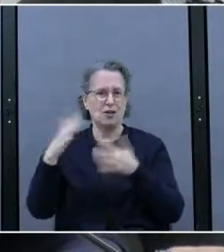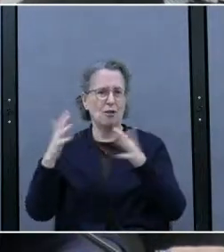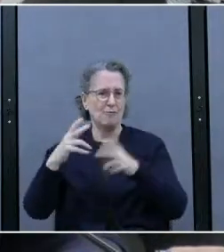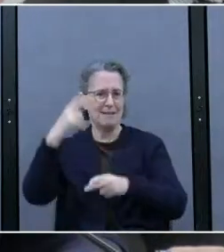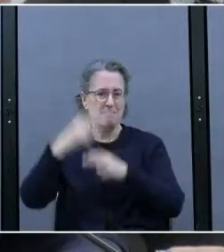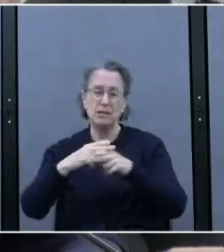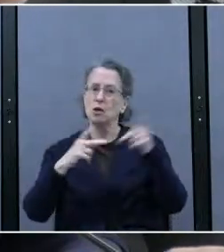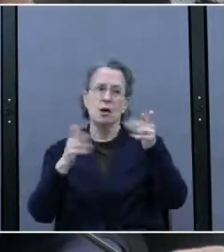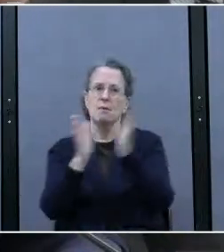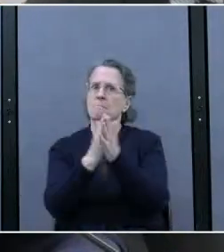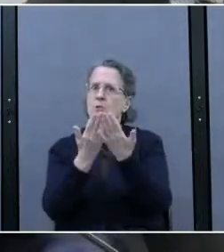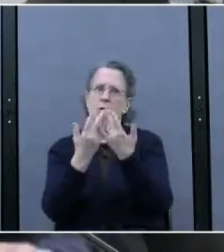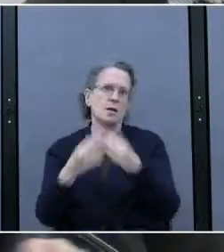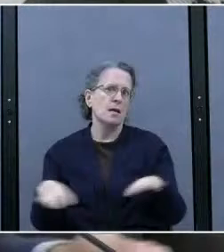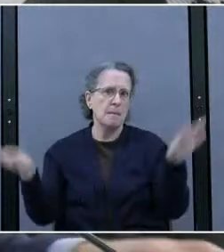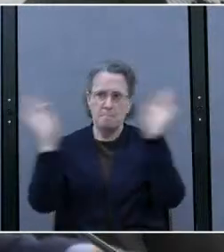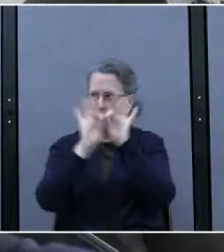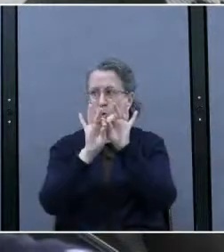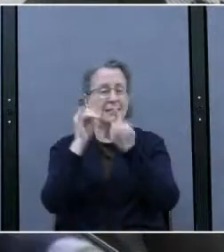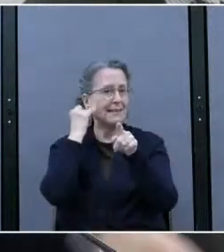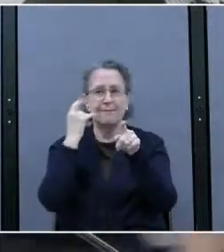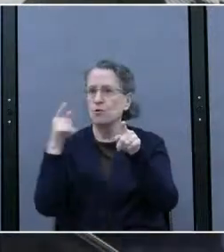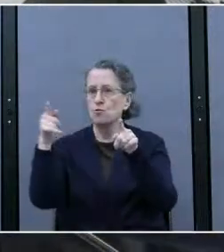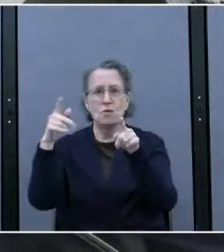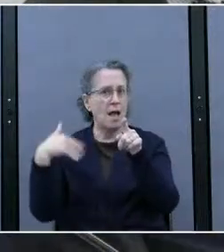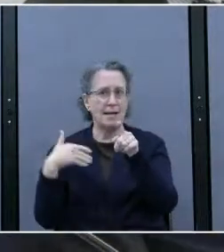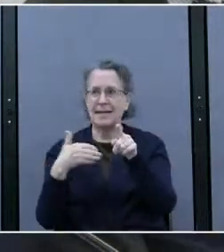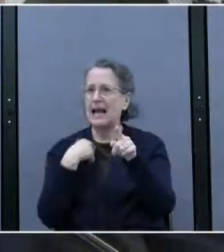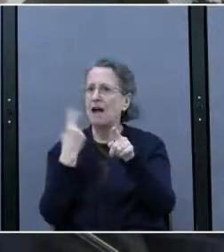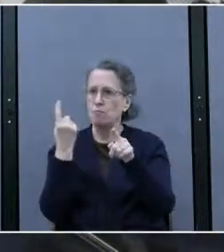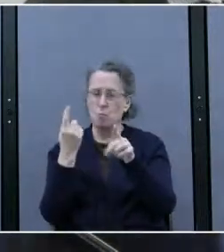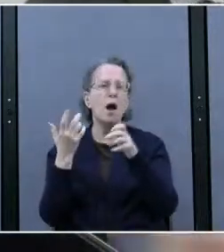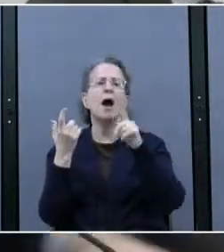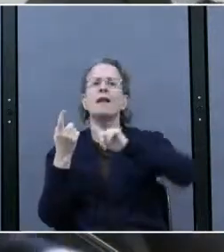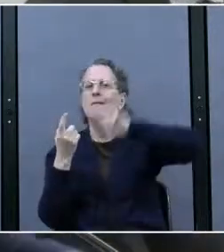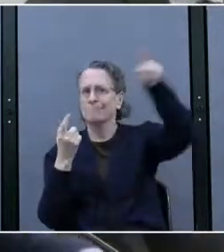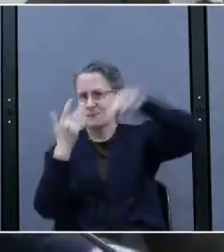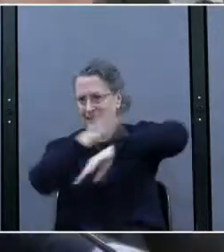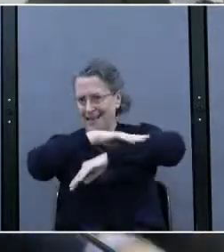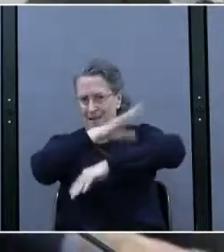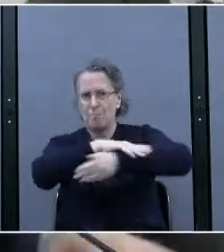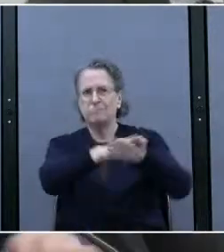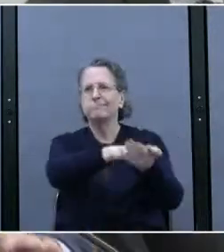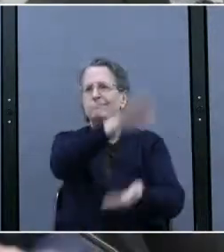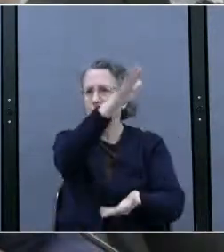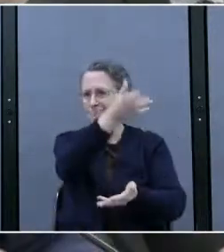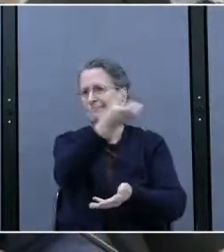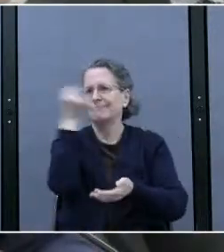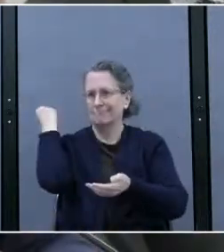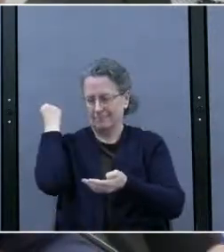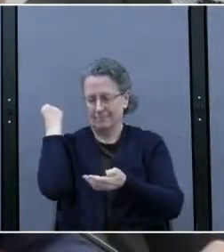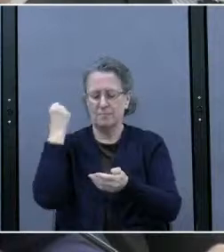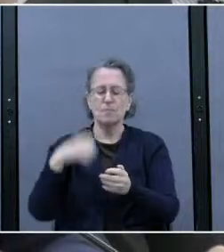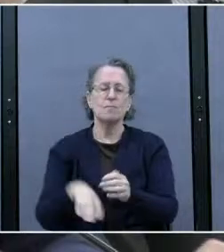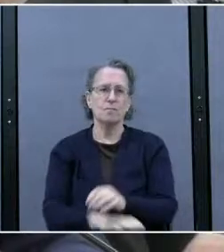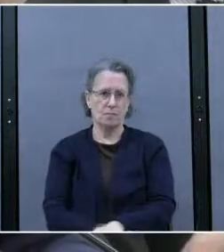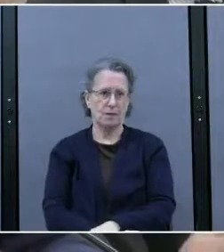book. If you don't have one sitting in front of you already, there are copies over there at the back with our esteemed town